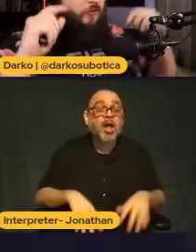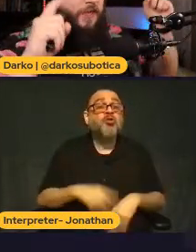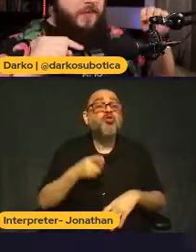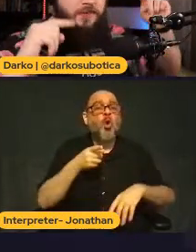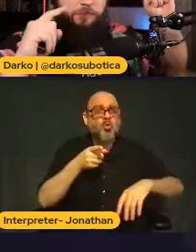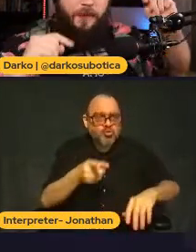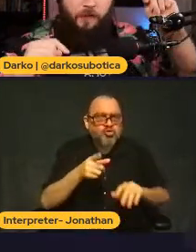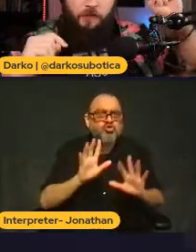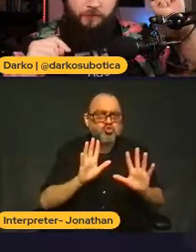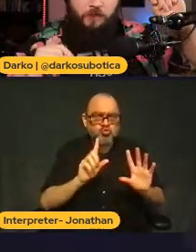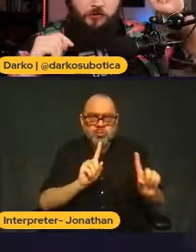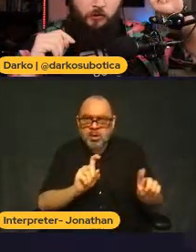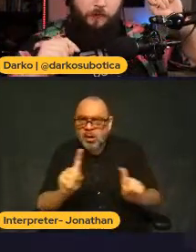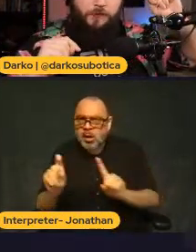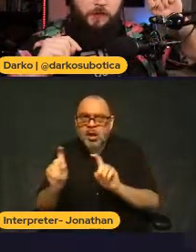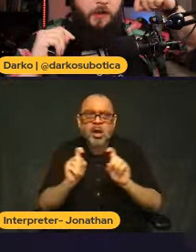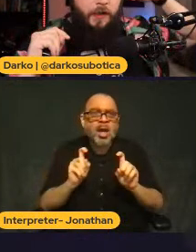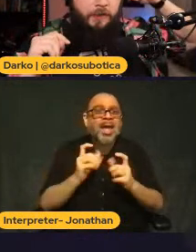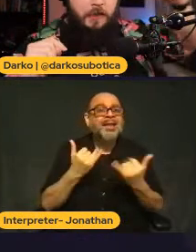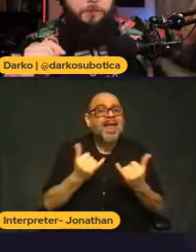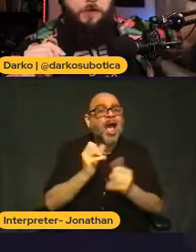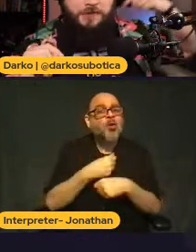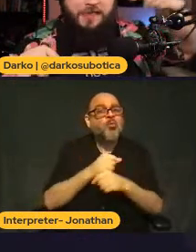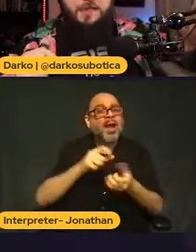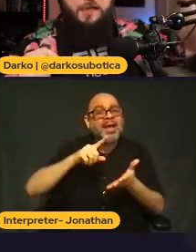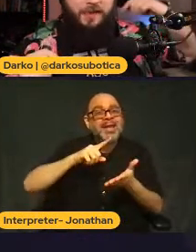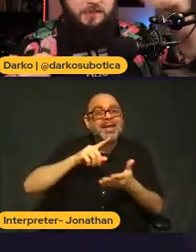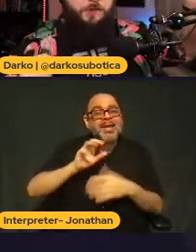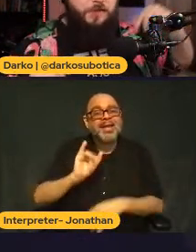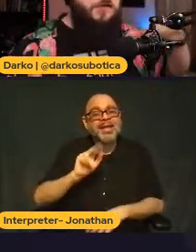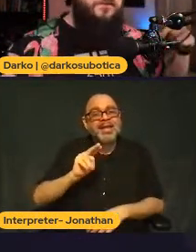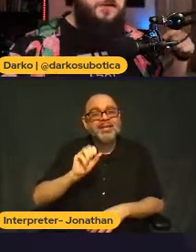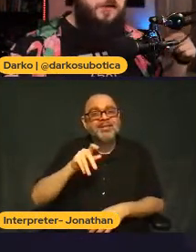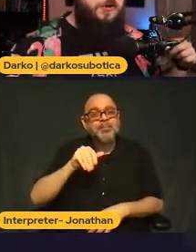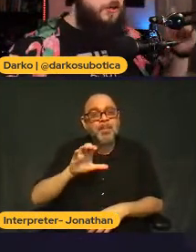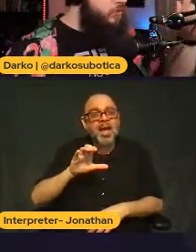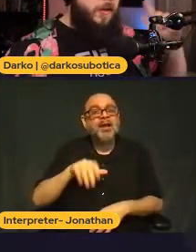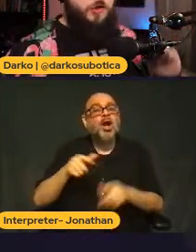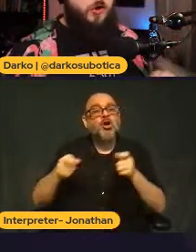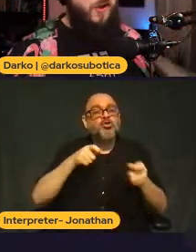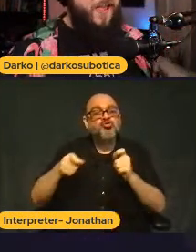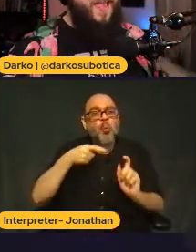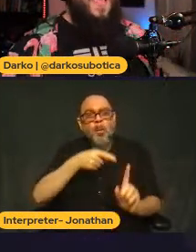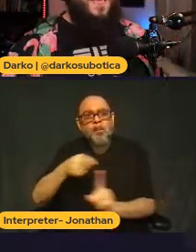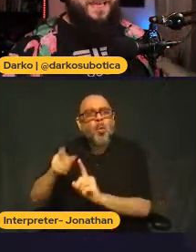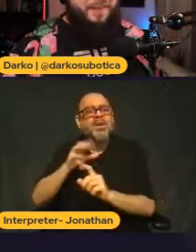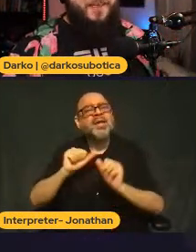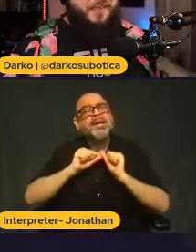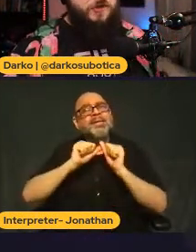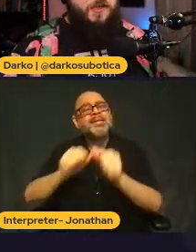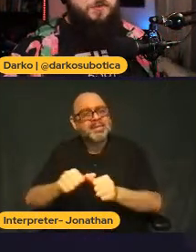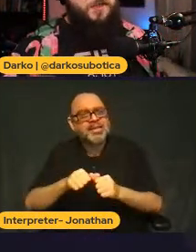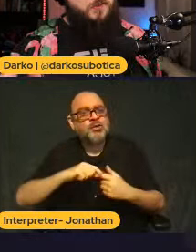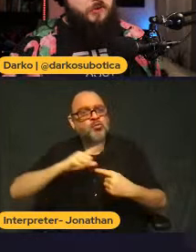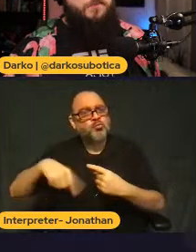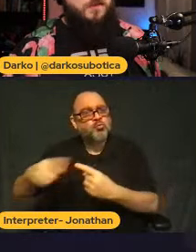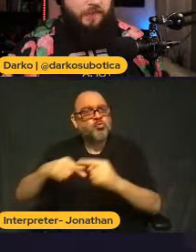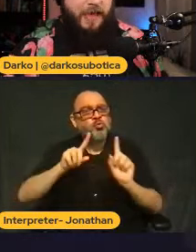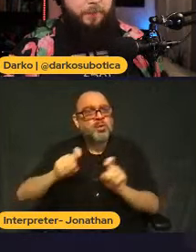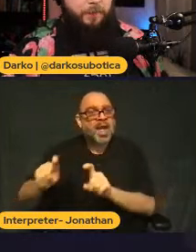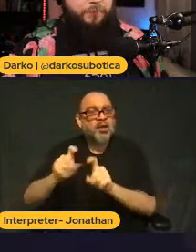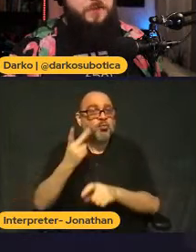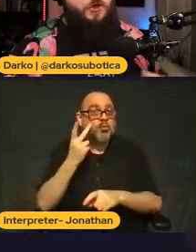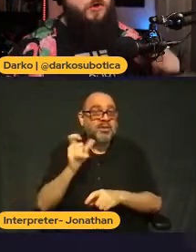production, create inspect control points and keep on testing against provision infrastructure just to make sure nothing has changed, because drift